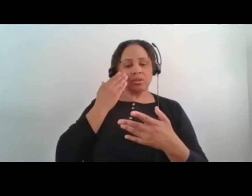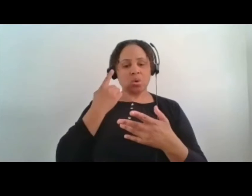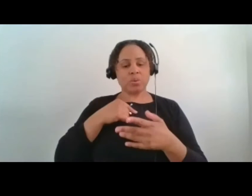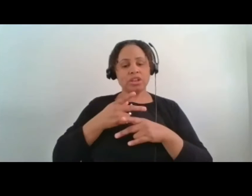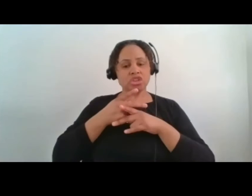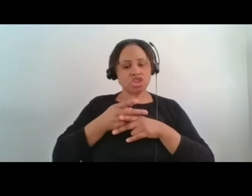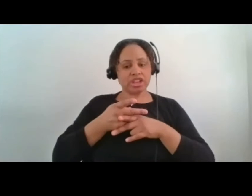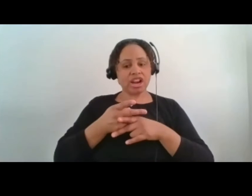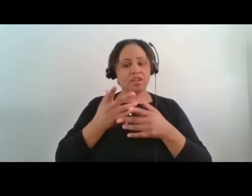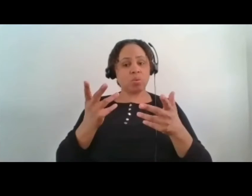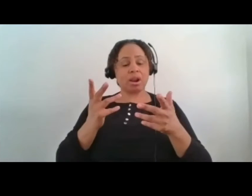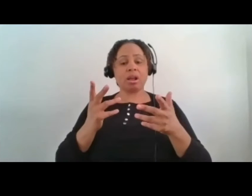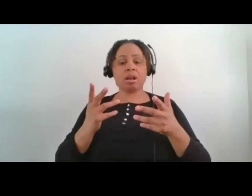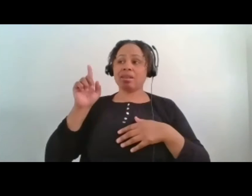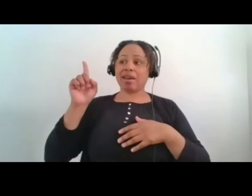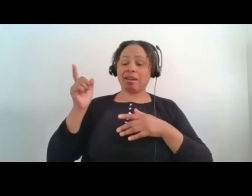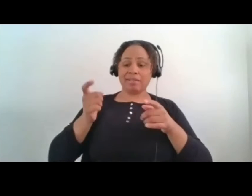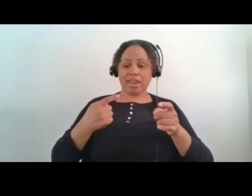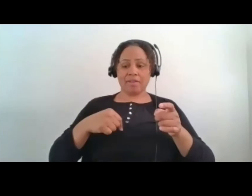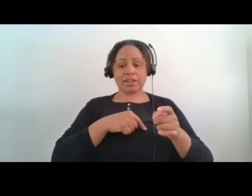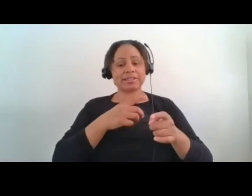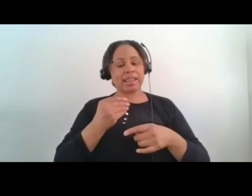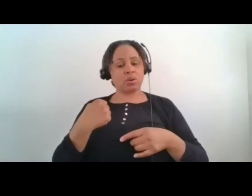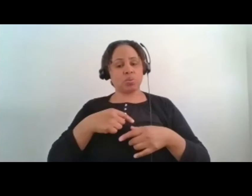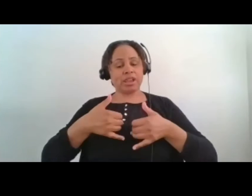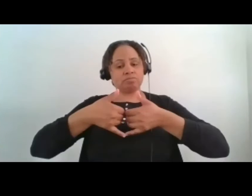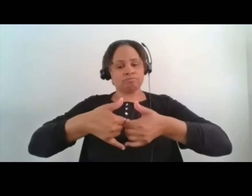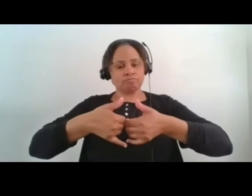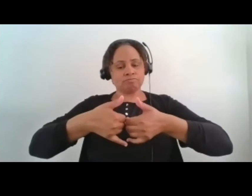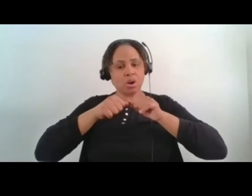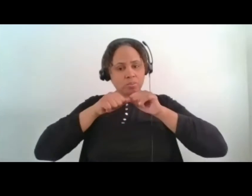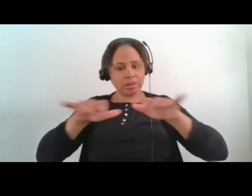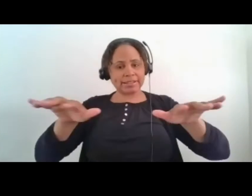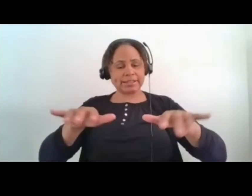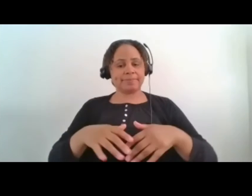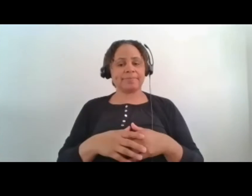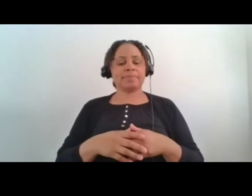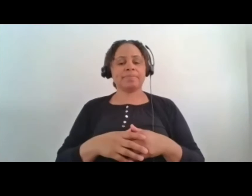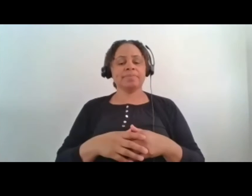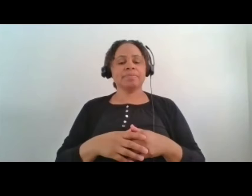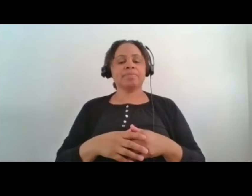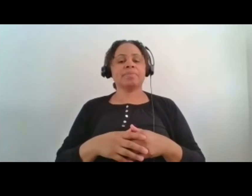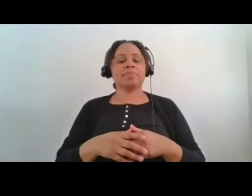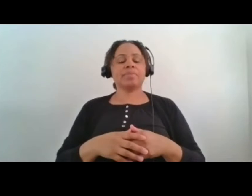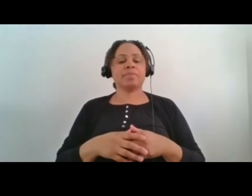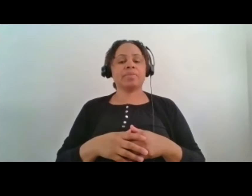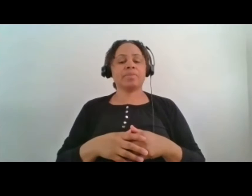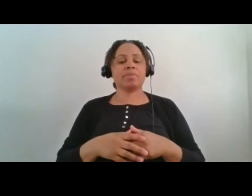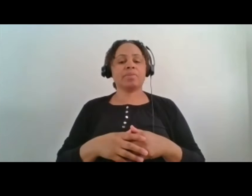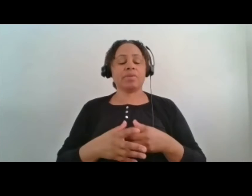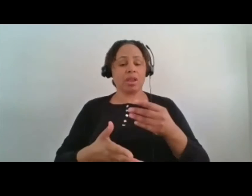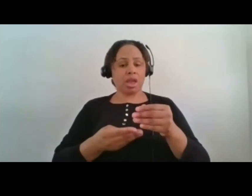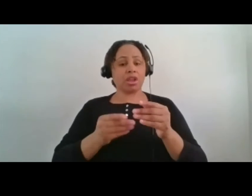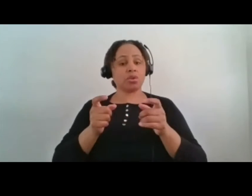that, with Jannat al-Na'im. May Allah subhanahu wa ta'ala make us from the people of Jannah. Another gift that's extremely important to